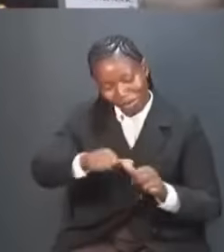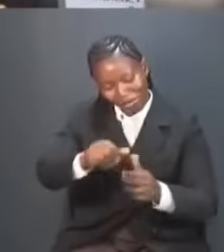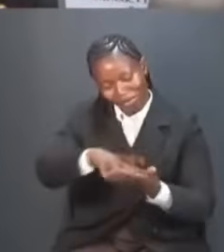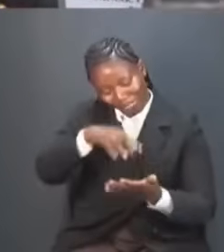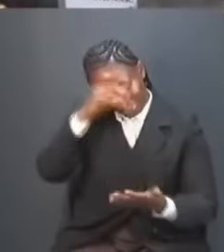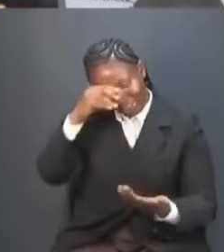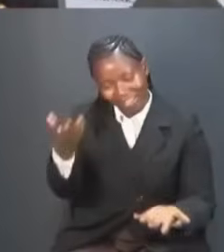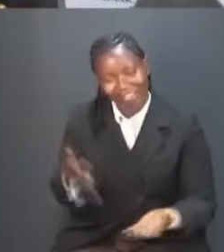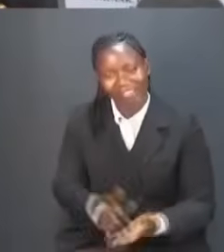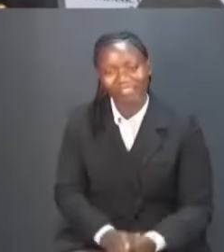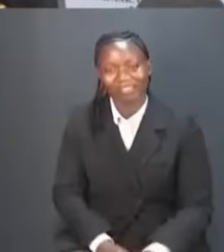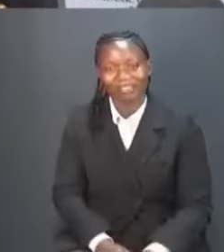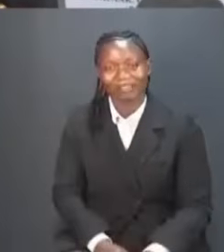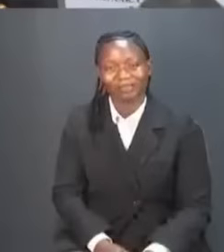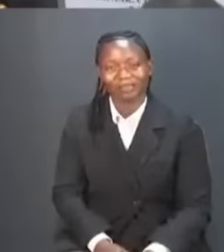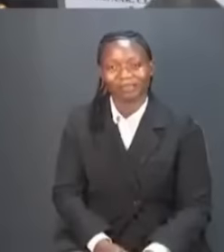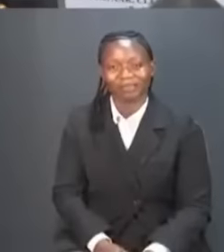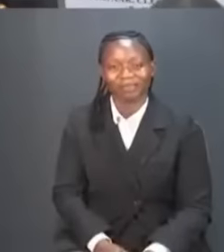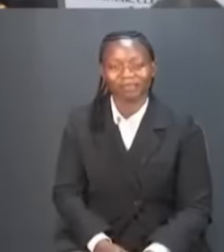Better learn.